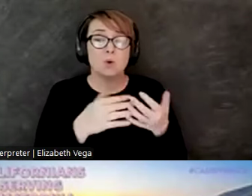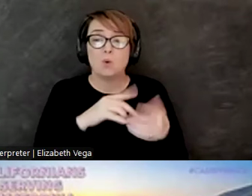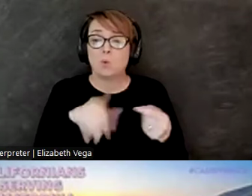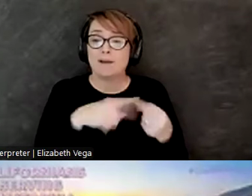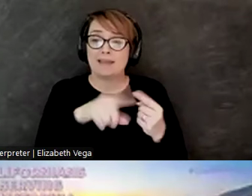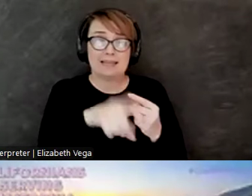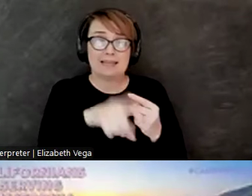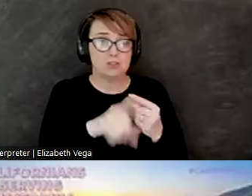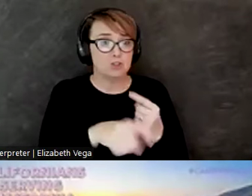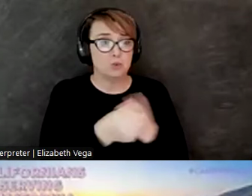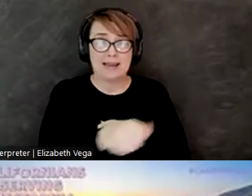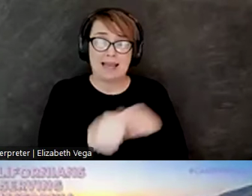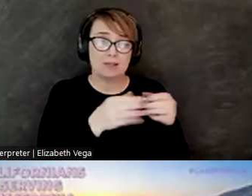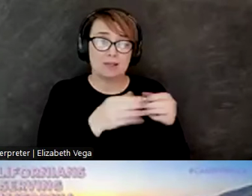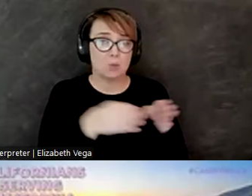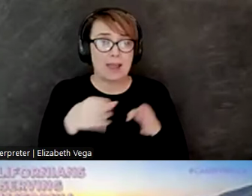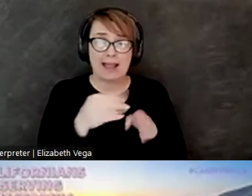not subject to